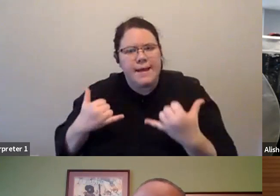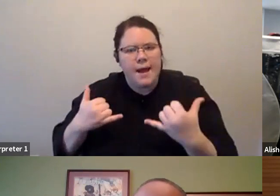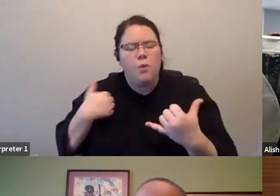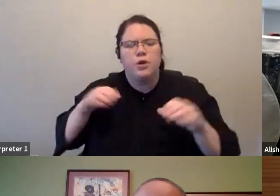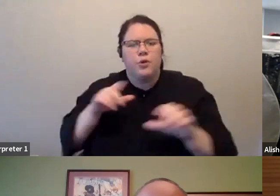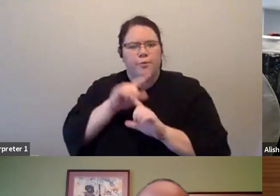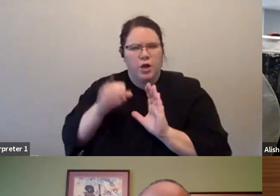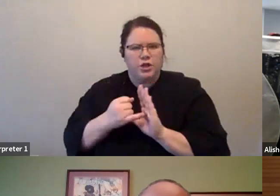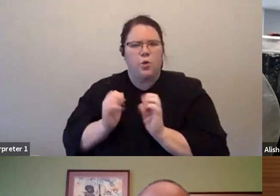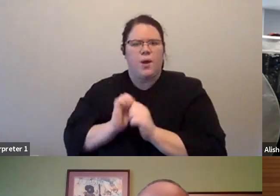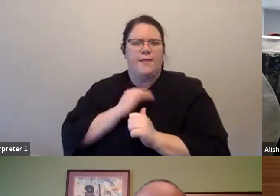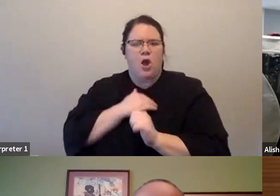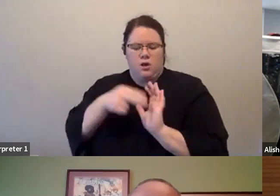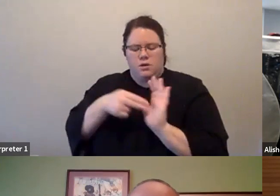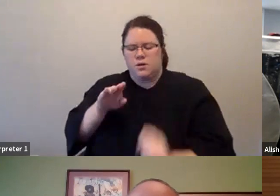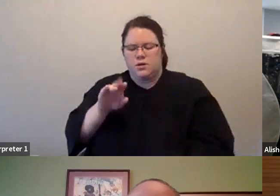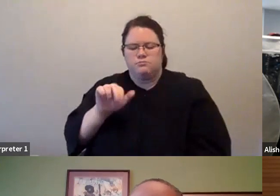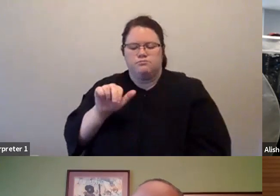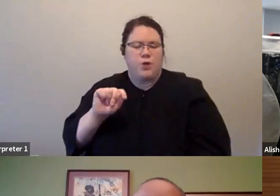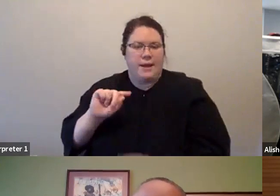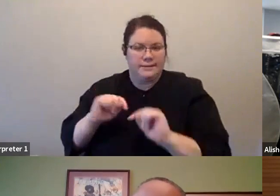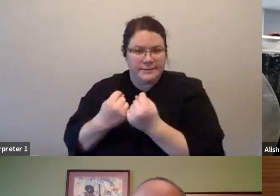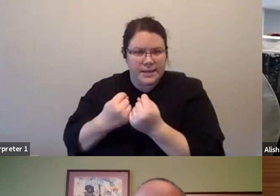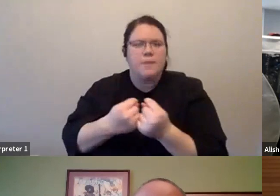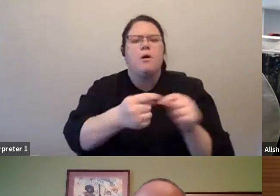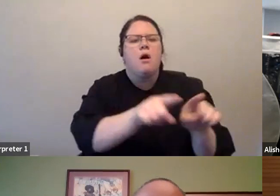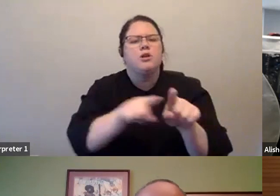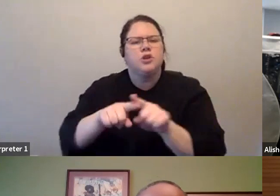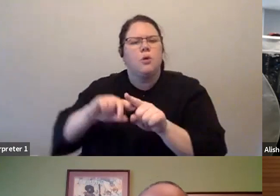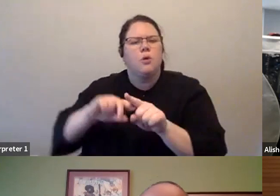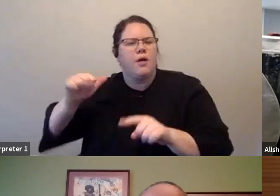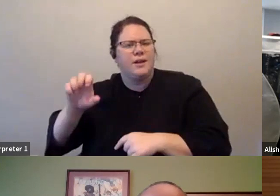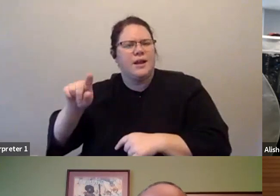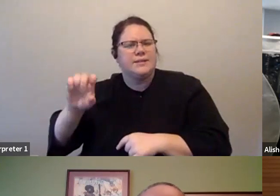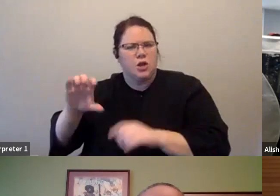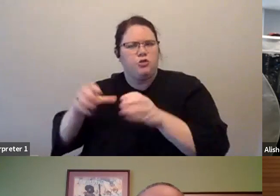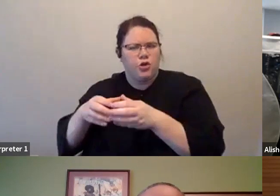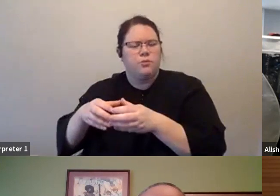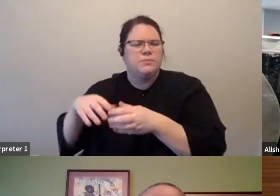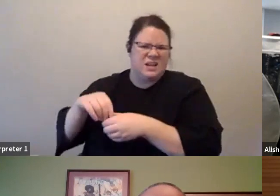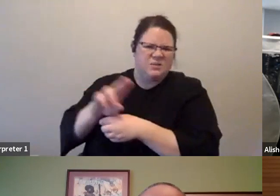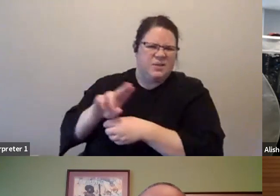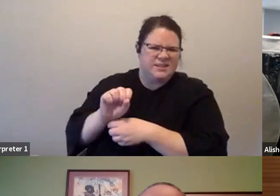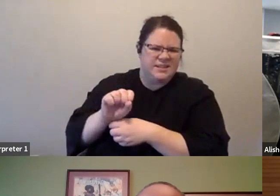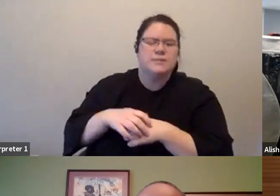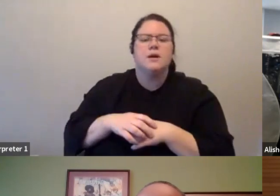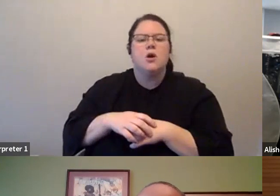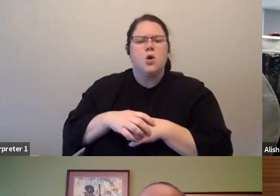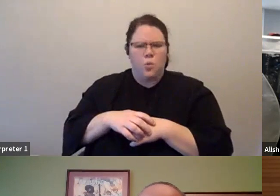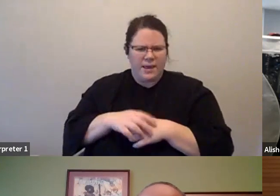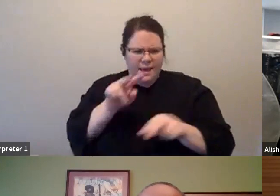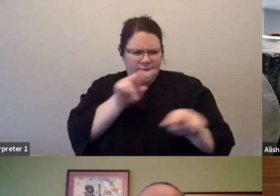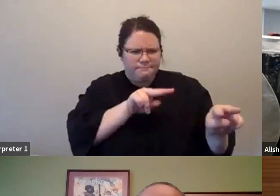our brand team, along with our broader Nestle group within the United States market, really to identify any